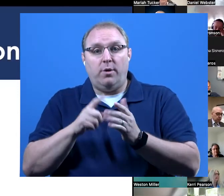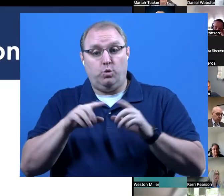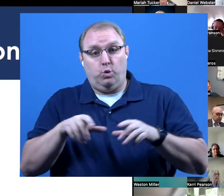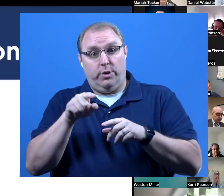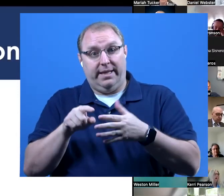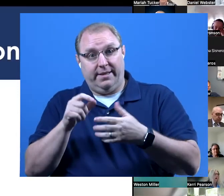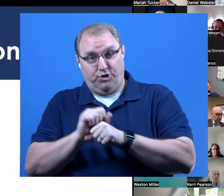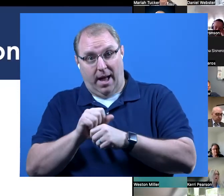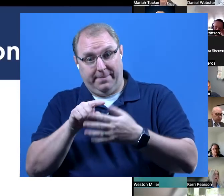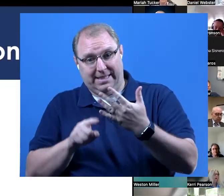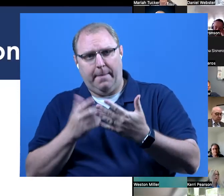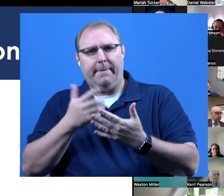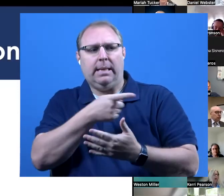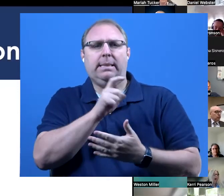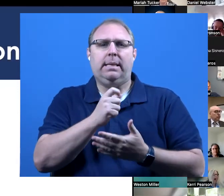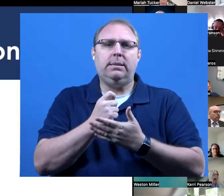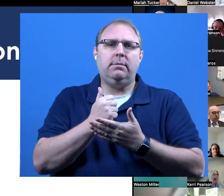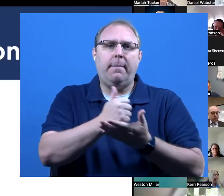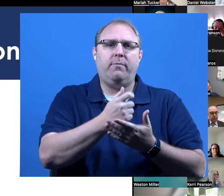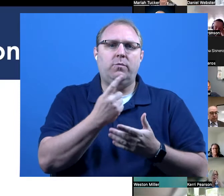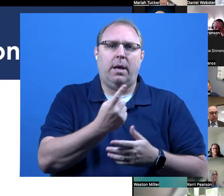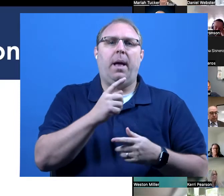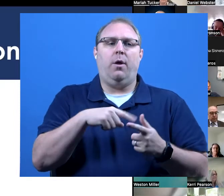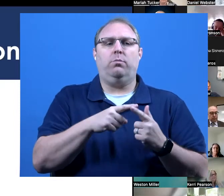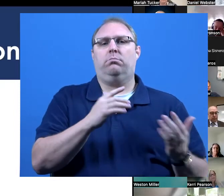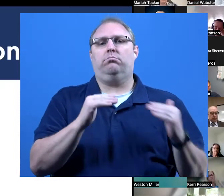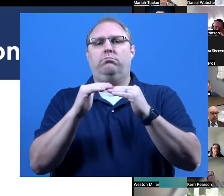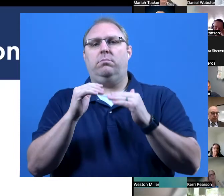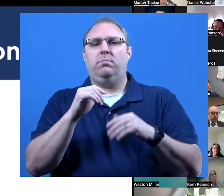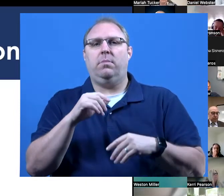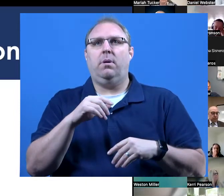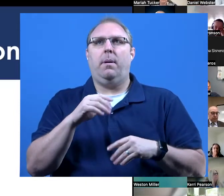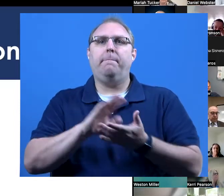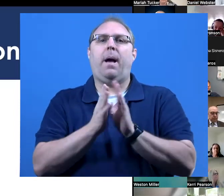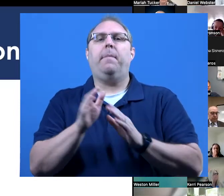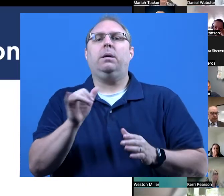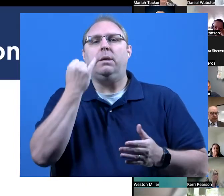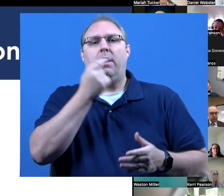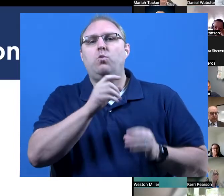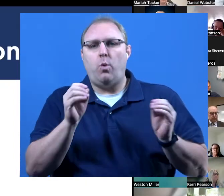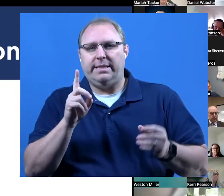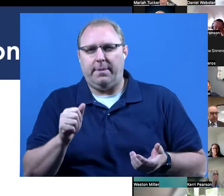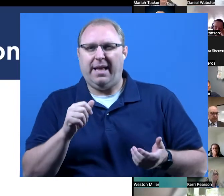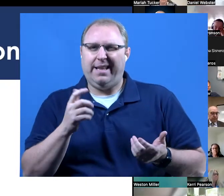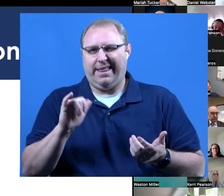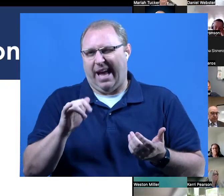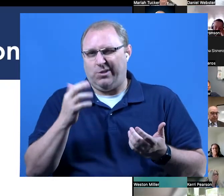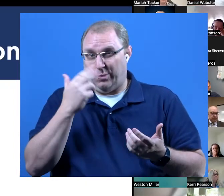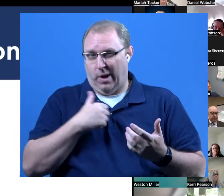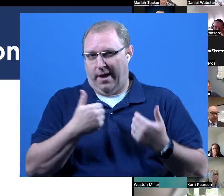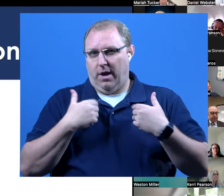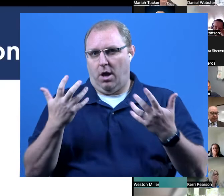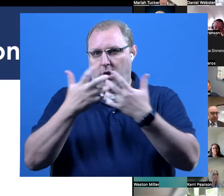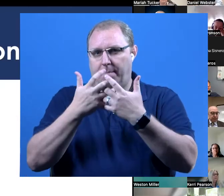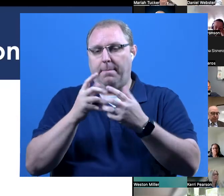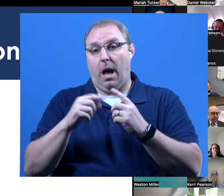for. So it must be, an accommodation must be reasonable. Again, allows the employee to do the job. It